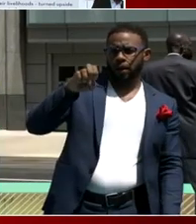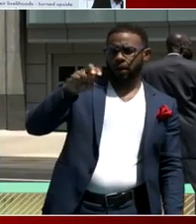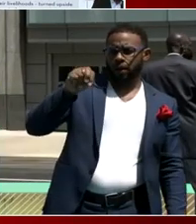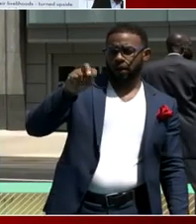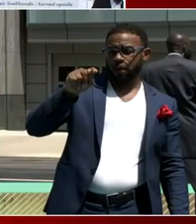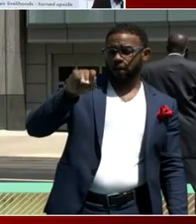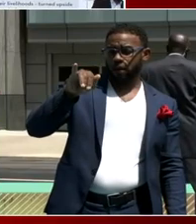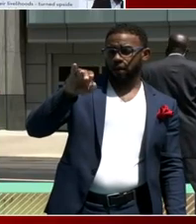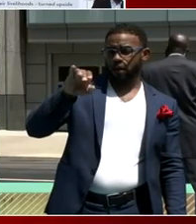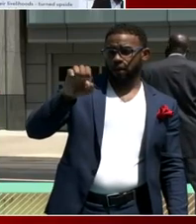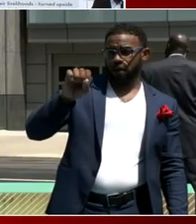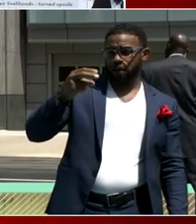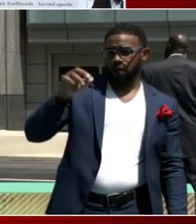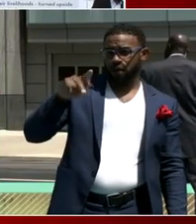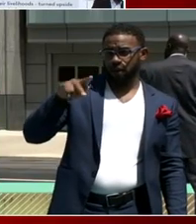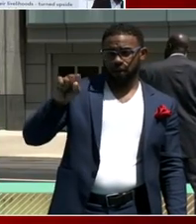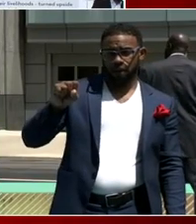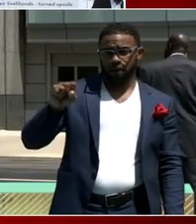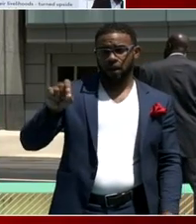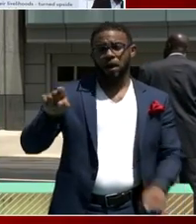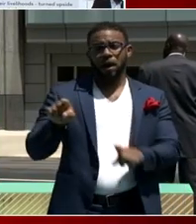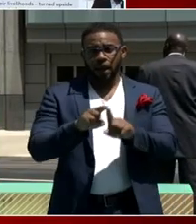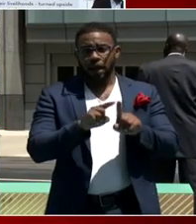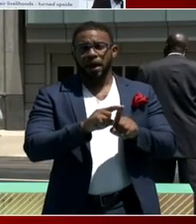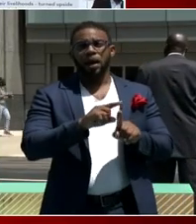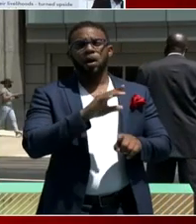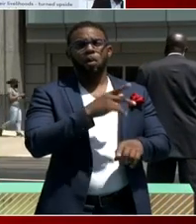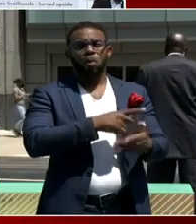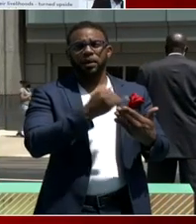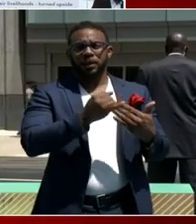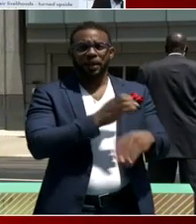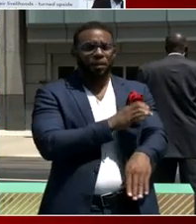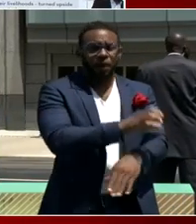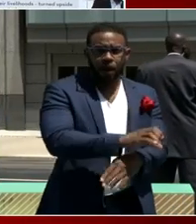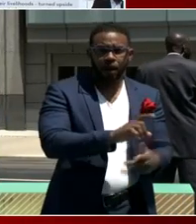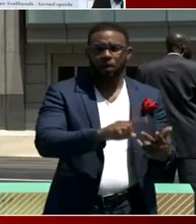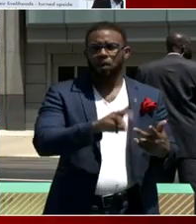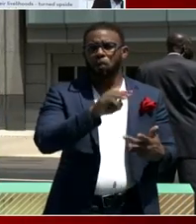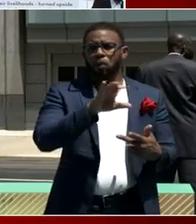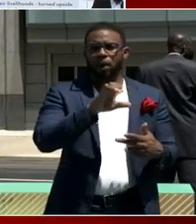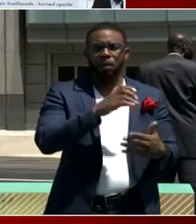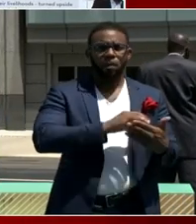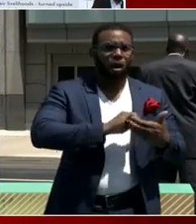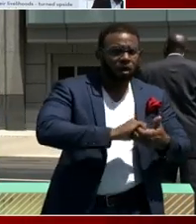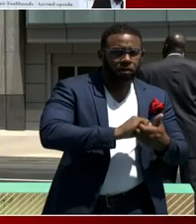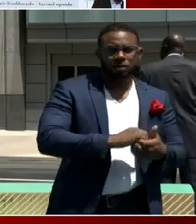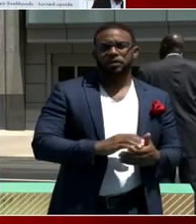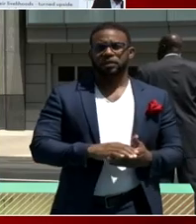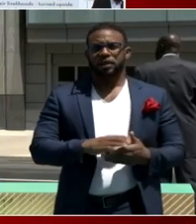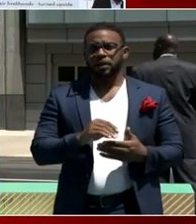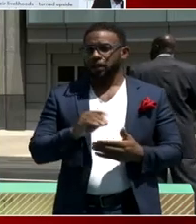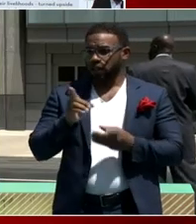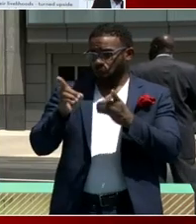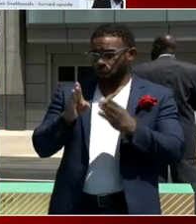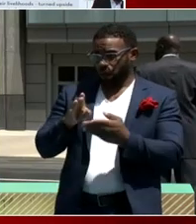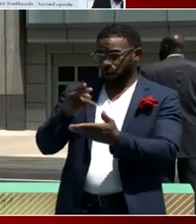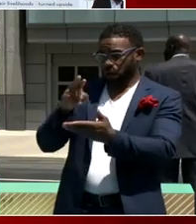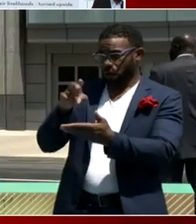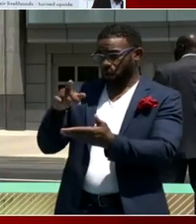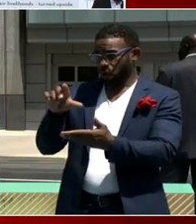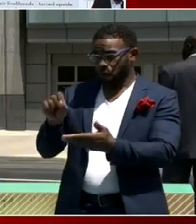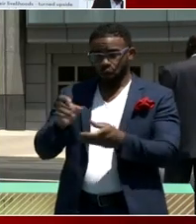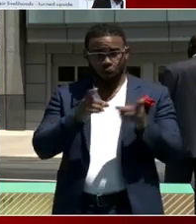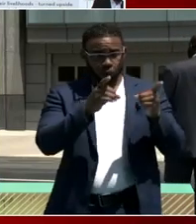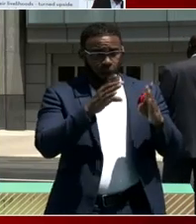Infrastructure Academy, and Project Empowerment and WIC partnerships. And so Director Morris Hughes and Director